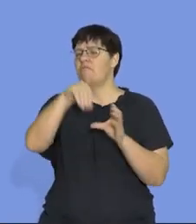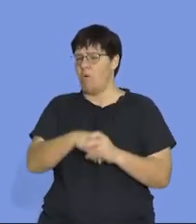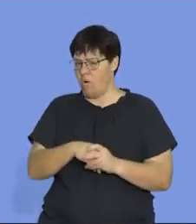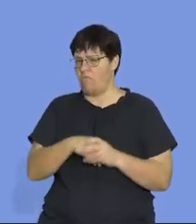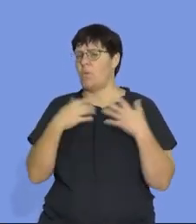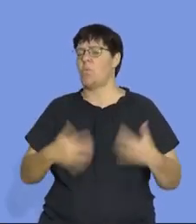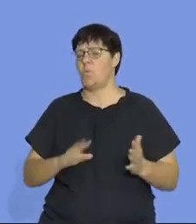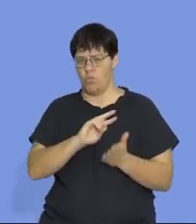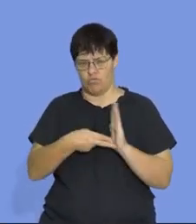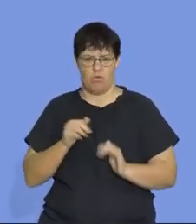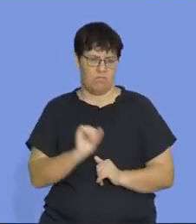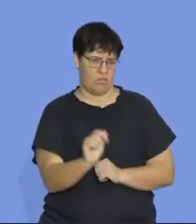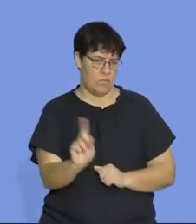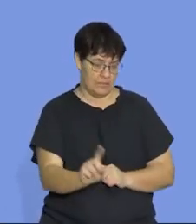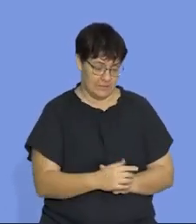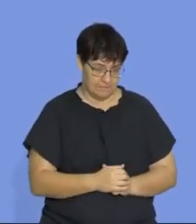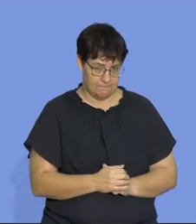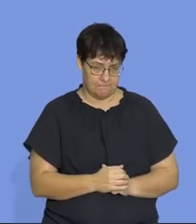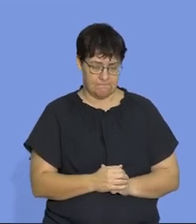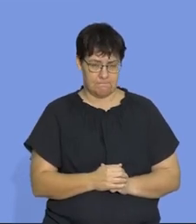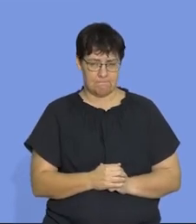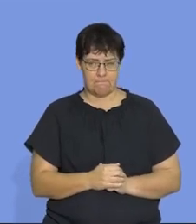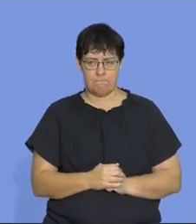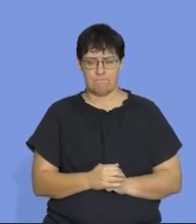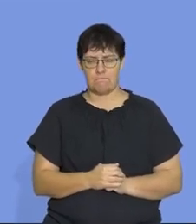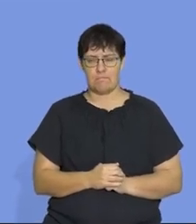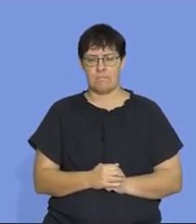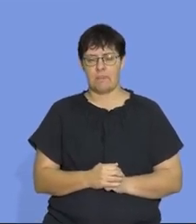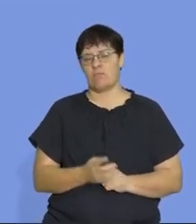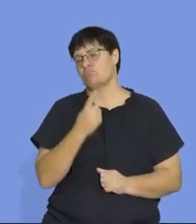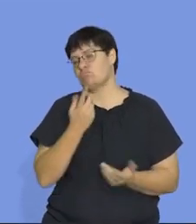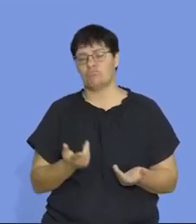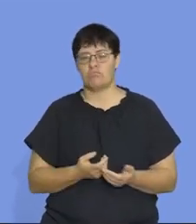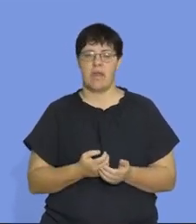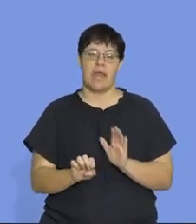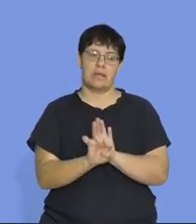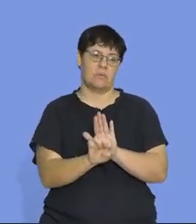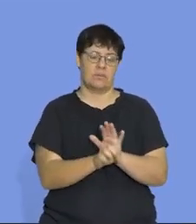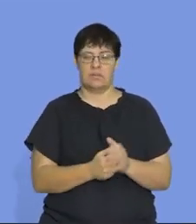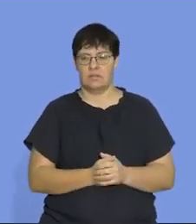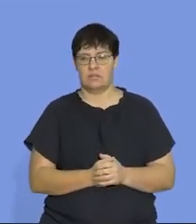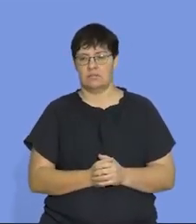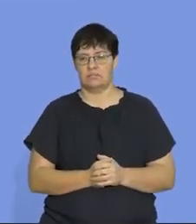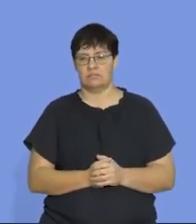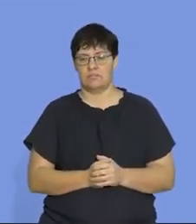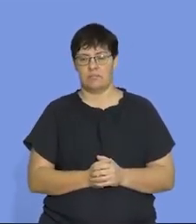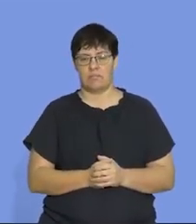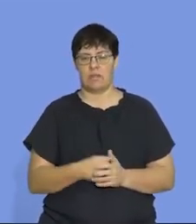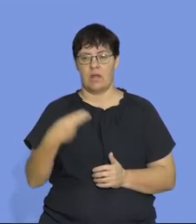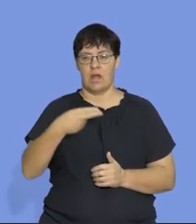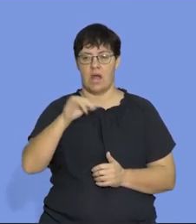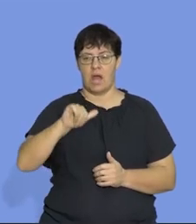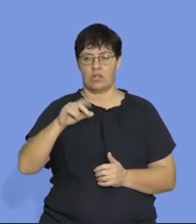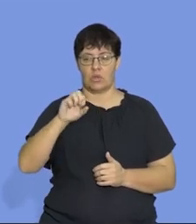as, a chemical change is concerned. So if we talk about, for argument's sake, in the reaction between hydrogen